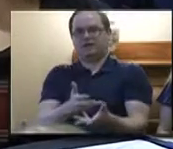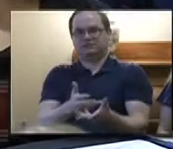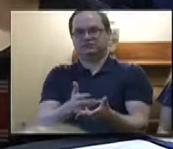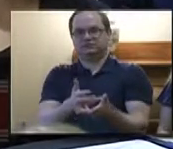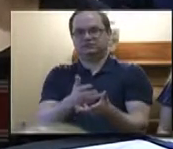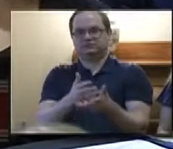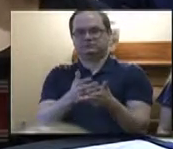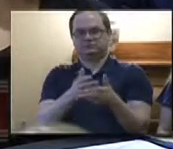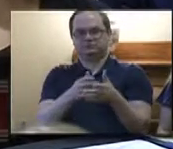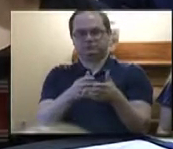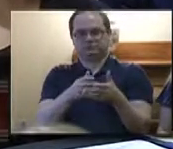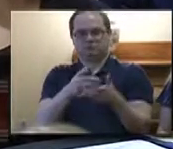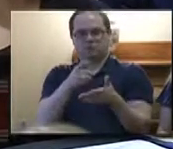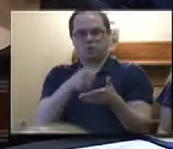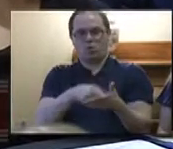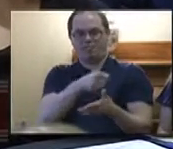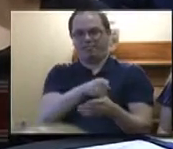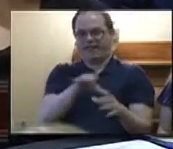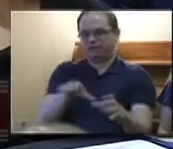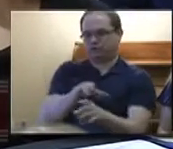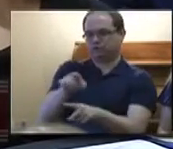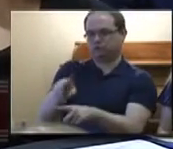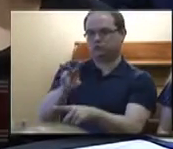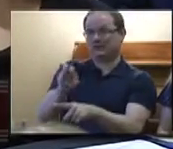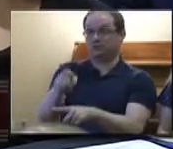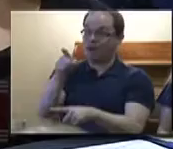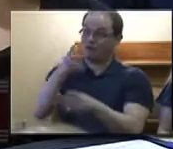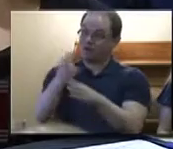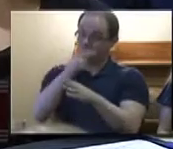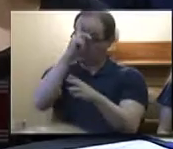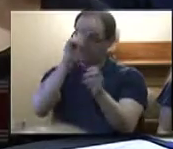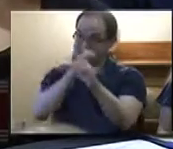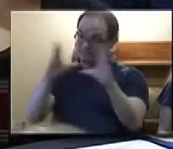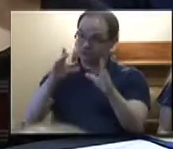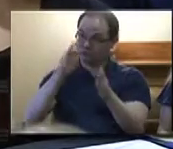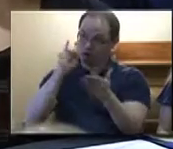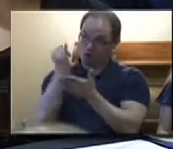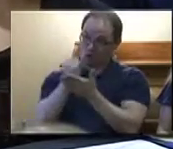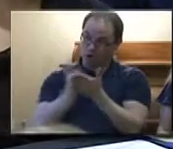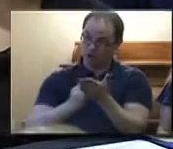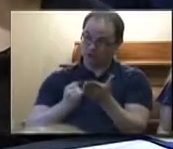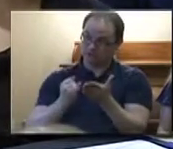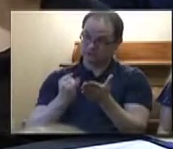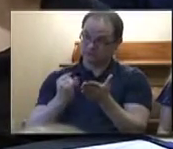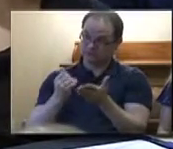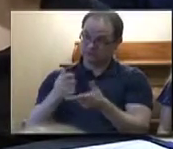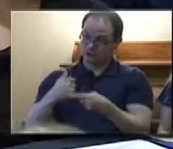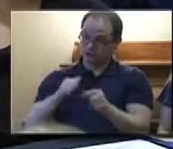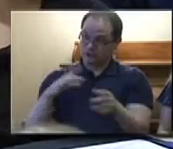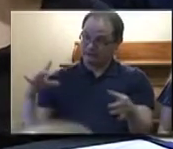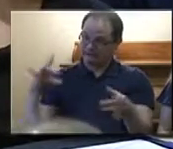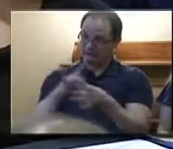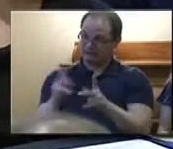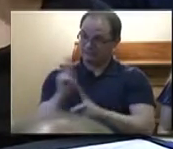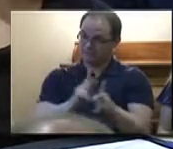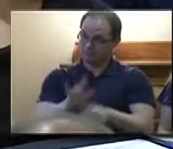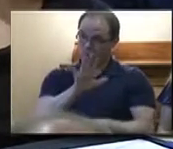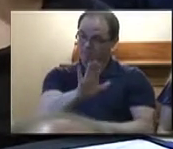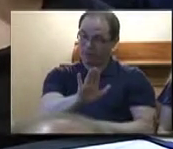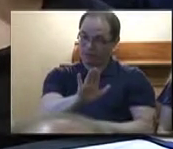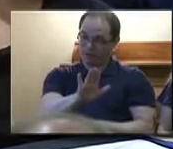their victims. Have you all used imagery or art as a form of trying to connect people with